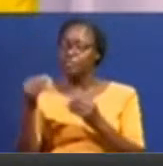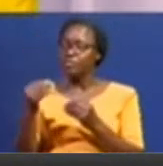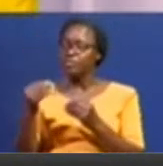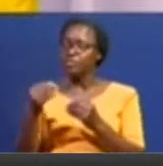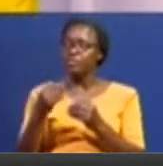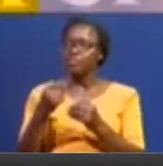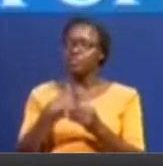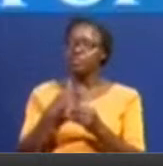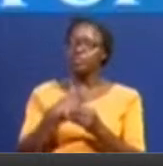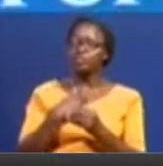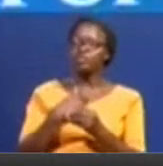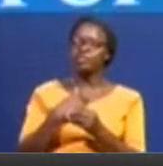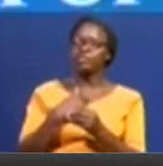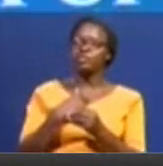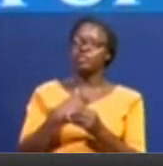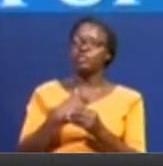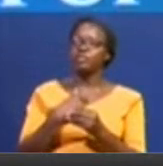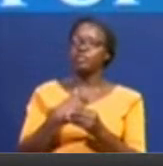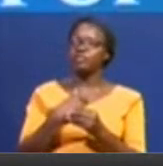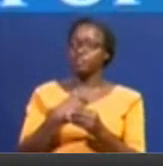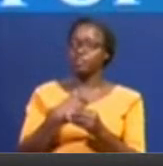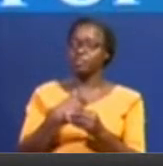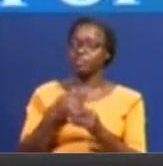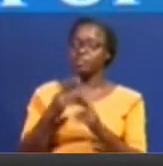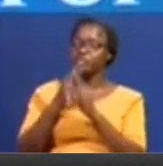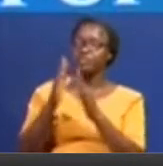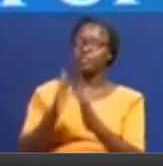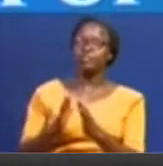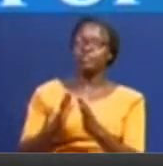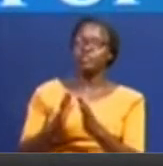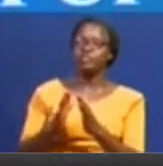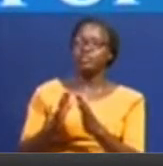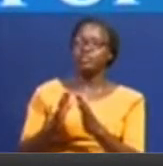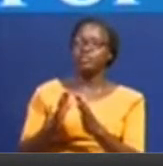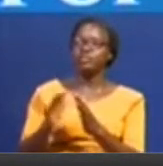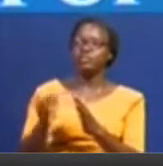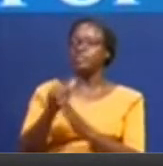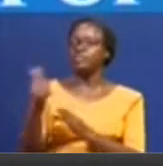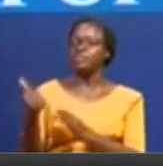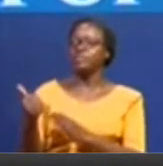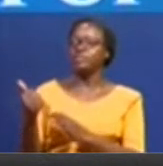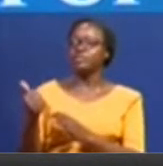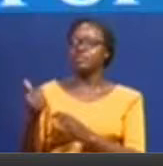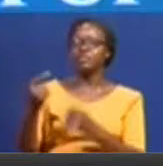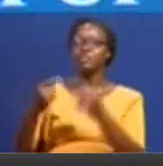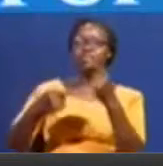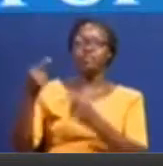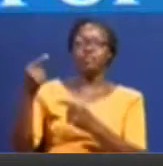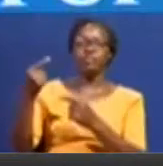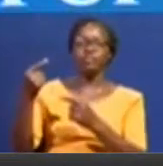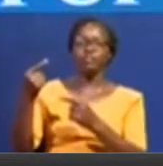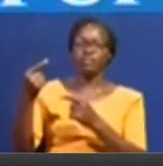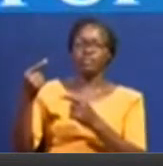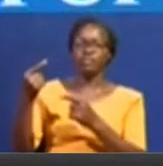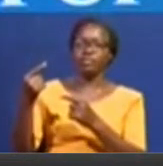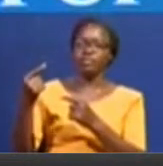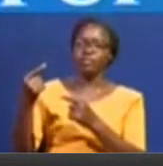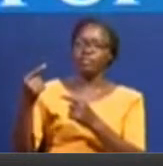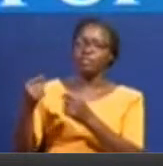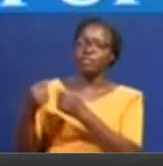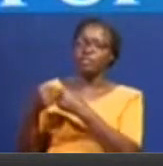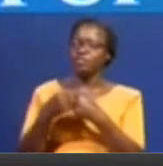put the person as the respondent. For me would be the other part, the winning party, and you are challenging that